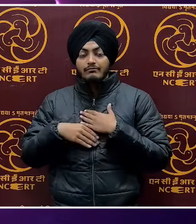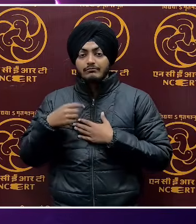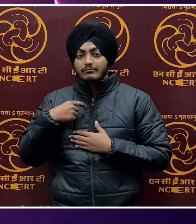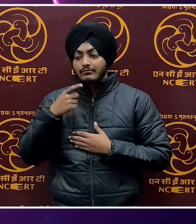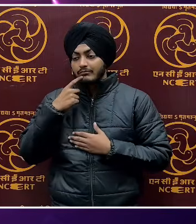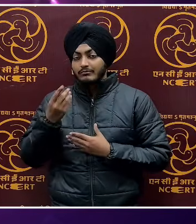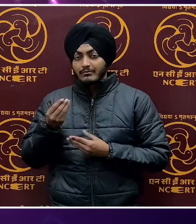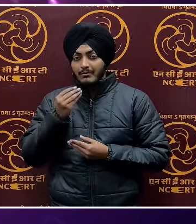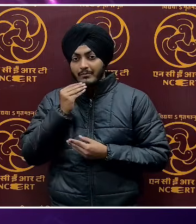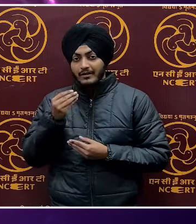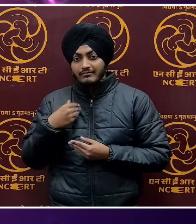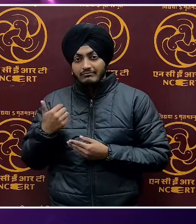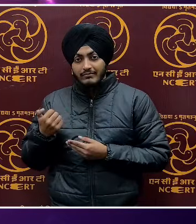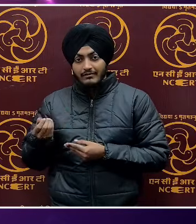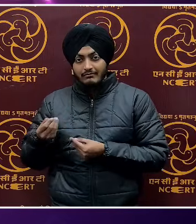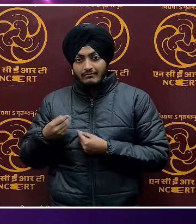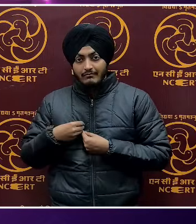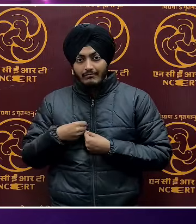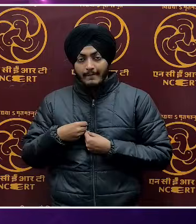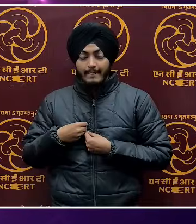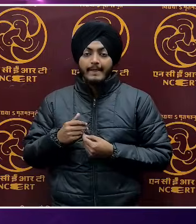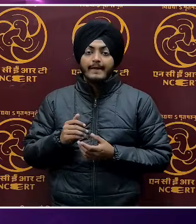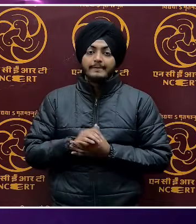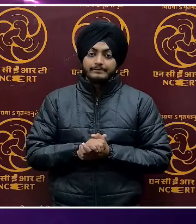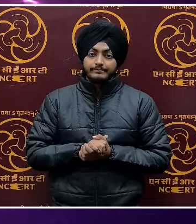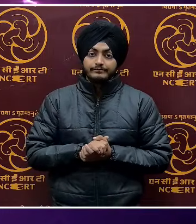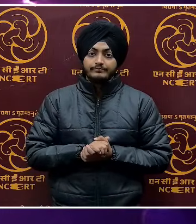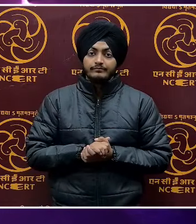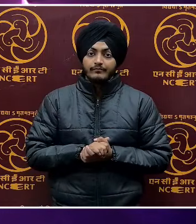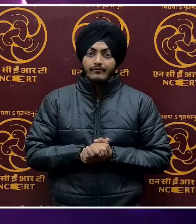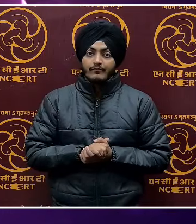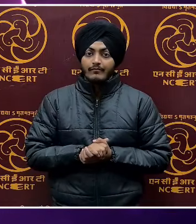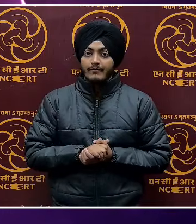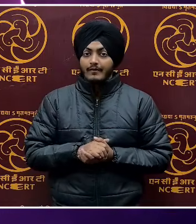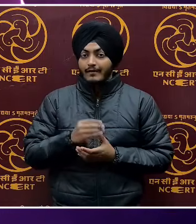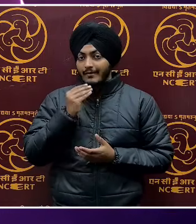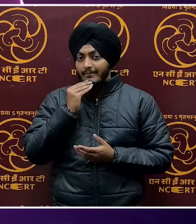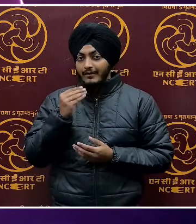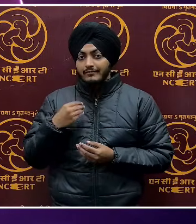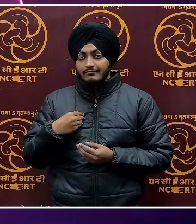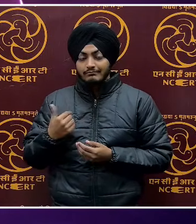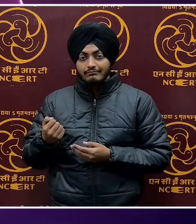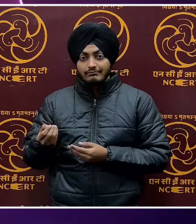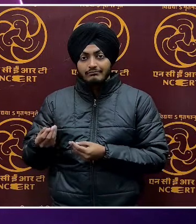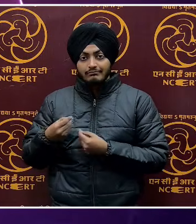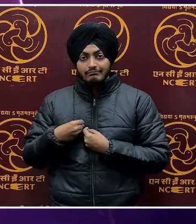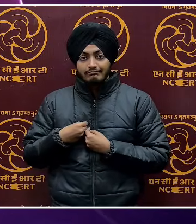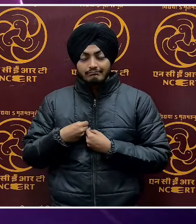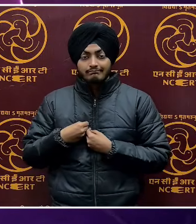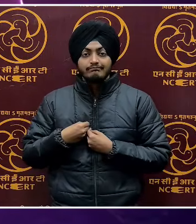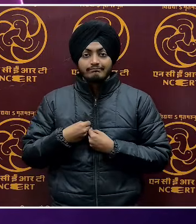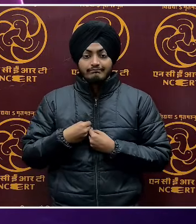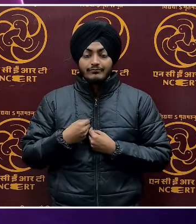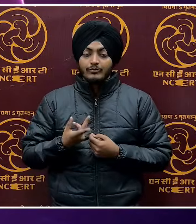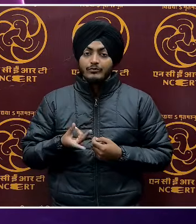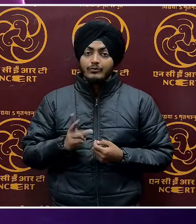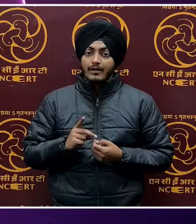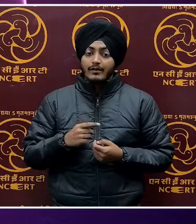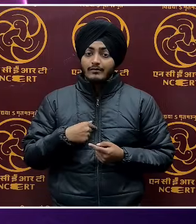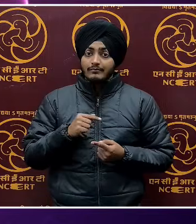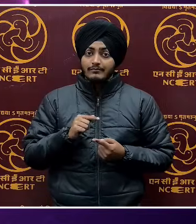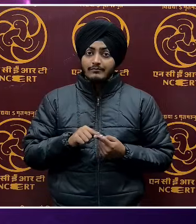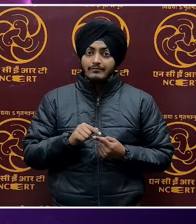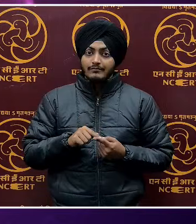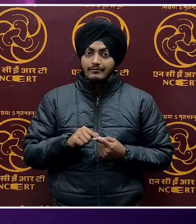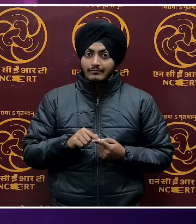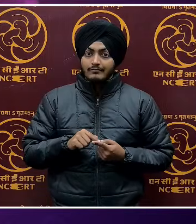have them, or please can I borrow them. Ma'am, So, please can I have them? yes, absolutely, you can have them. Okay. Again, the word we